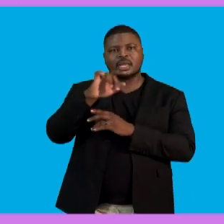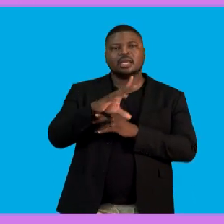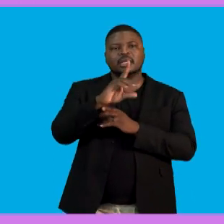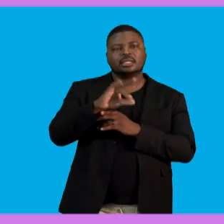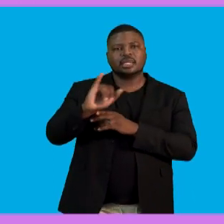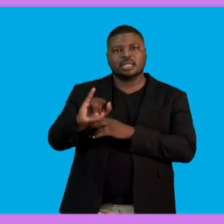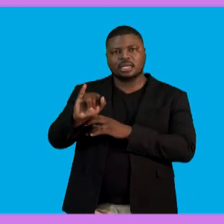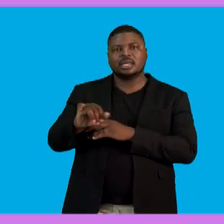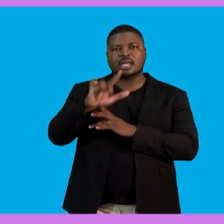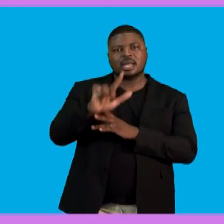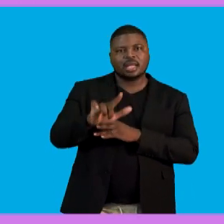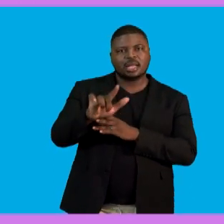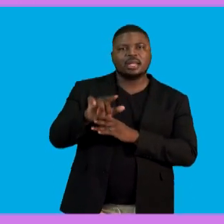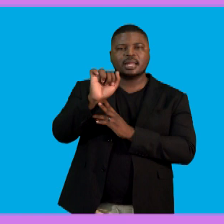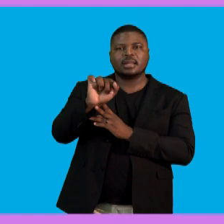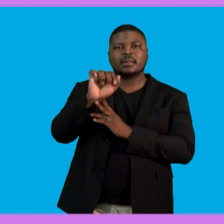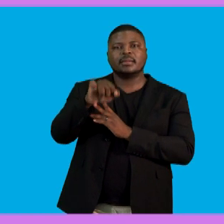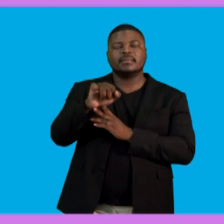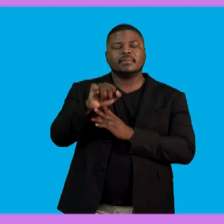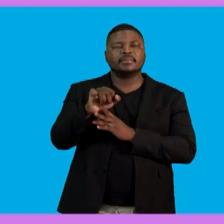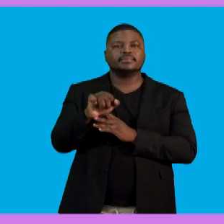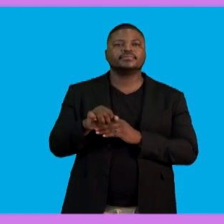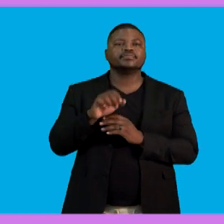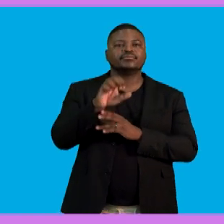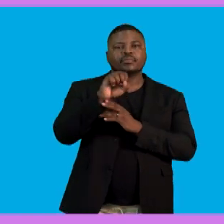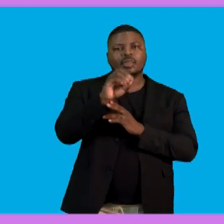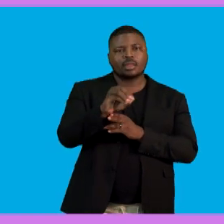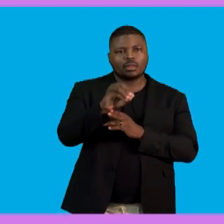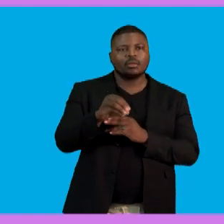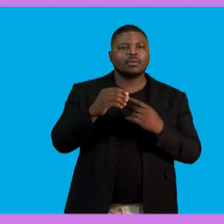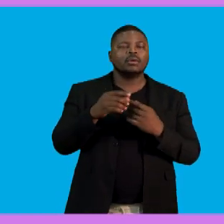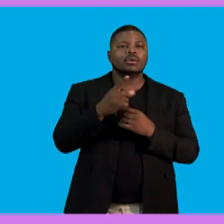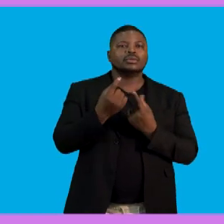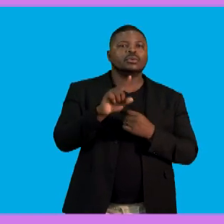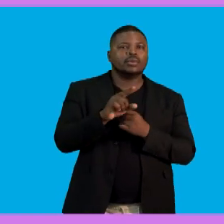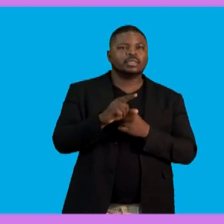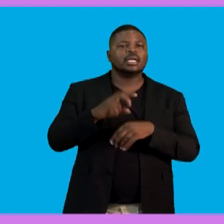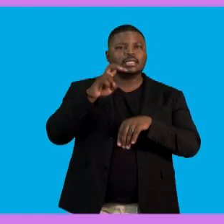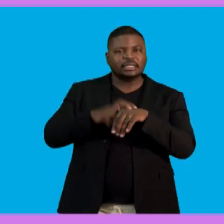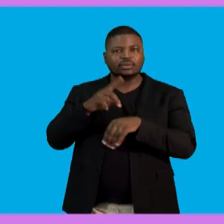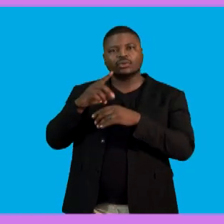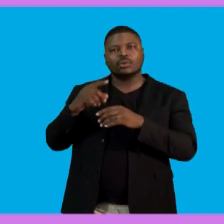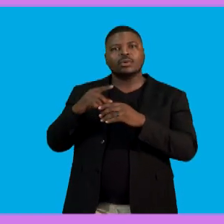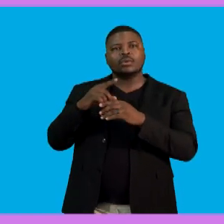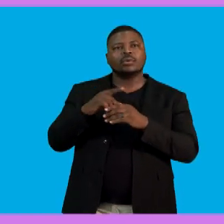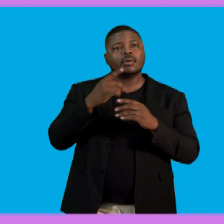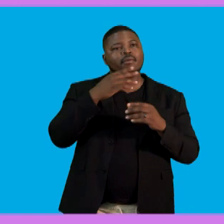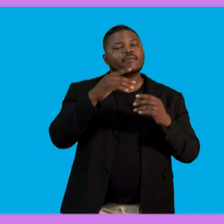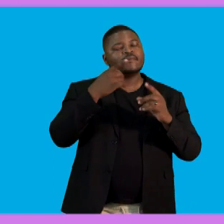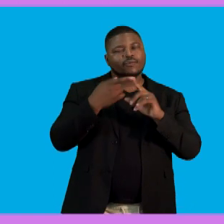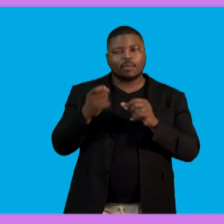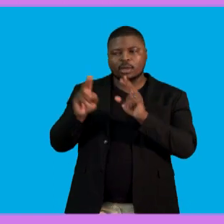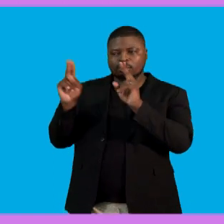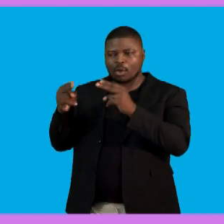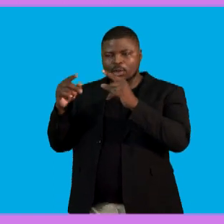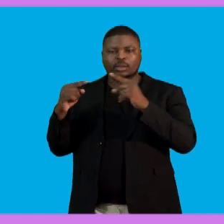So when we are converting from small unit to a big unit, then we also multiply by the conversion factor. When we are moving